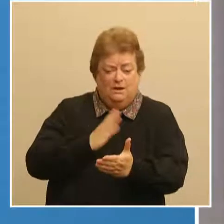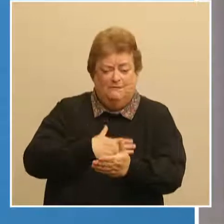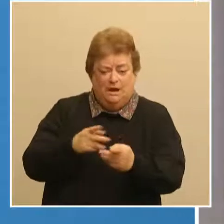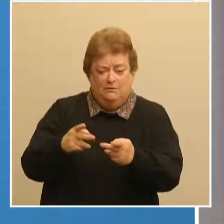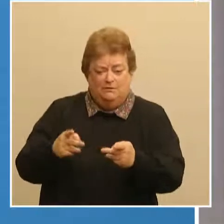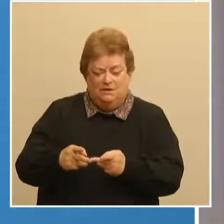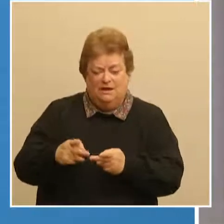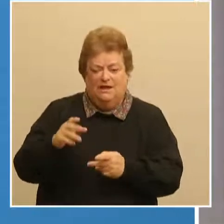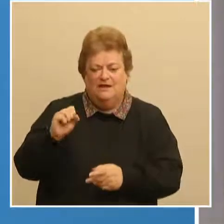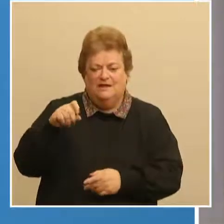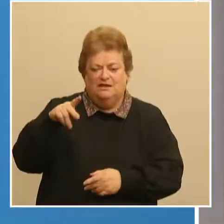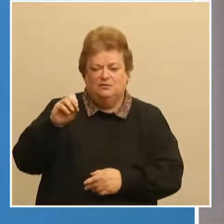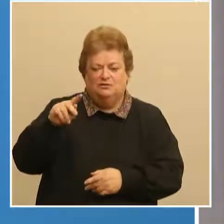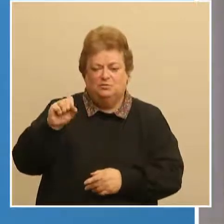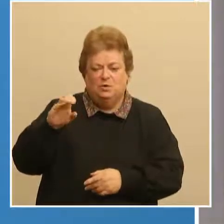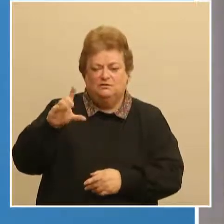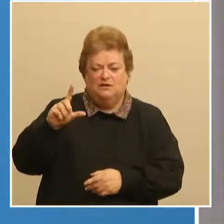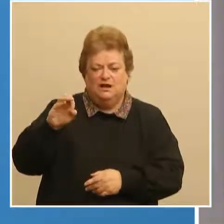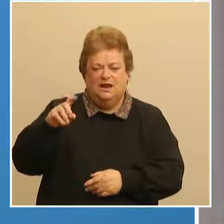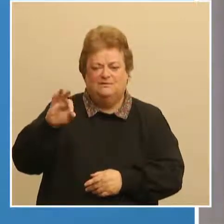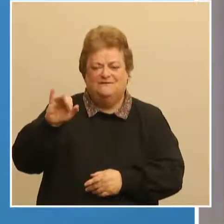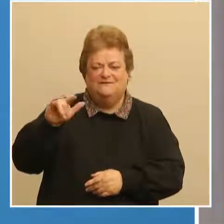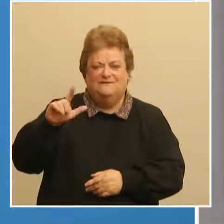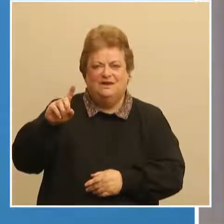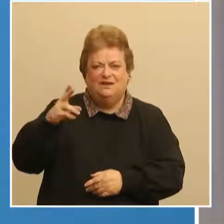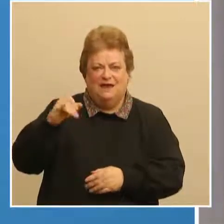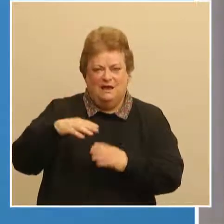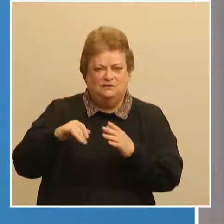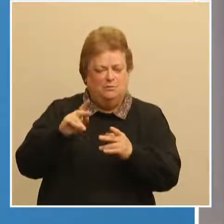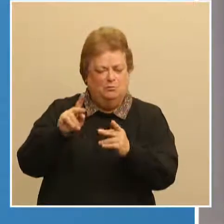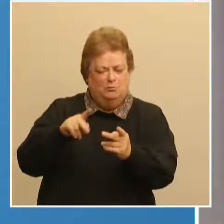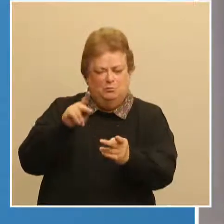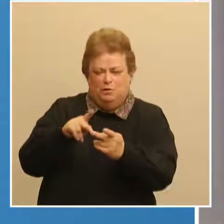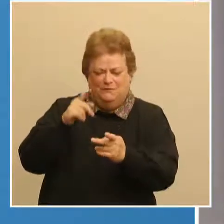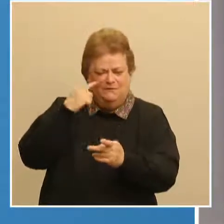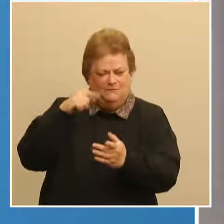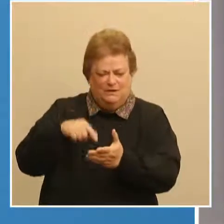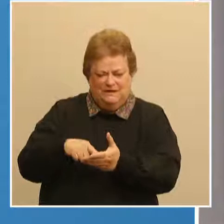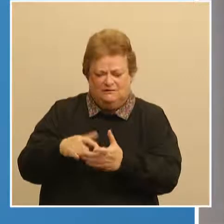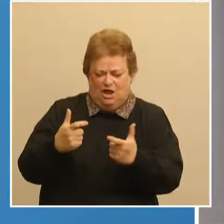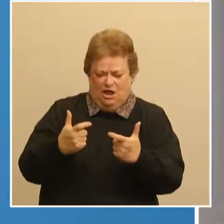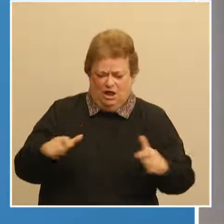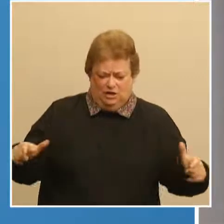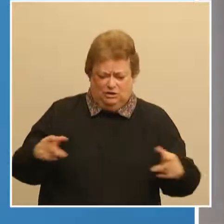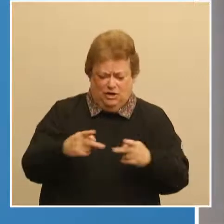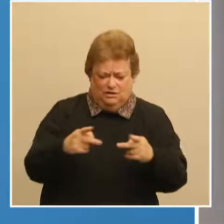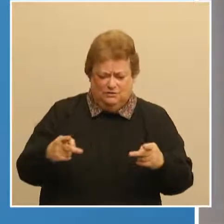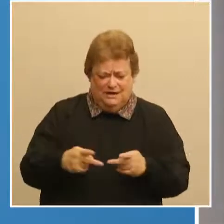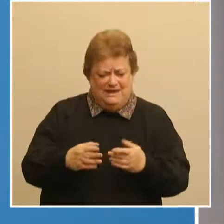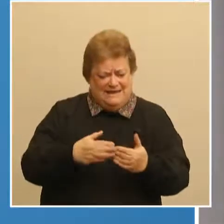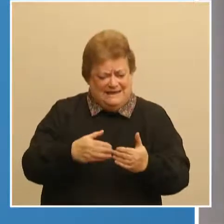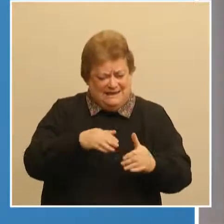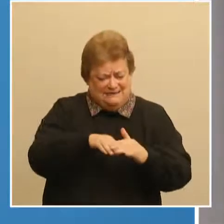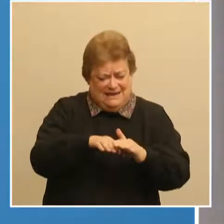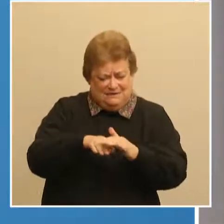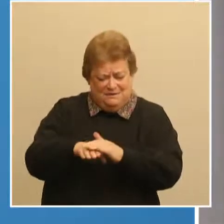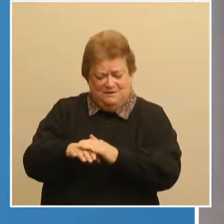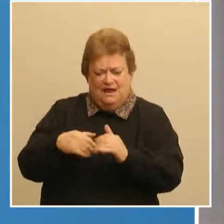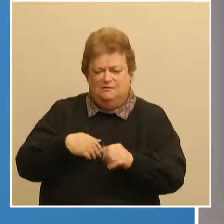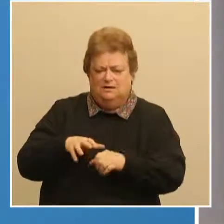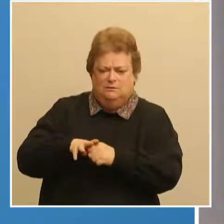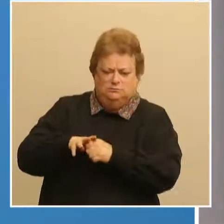The Speedway Sports Complex Fieldhouse is a perfect venue for this event. It's a large facility that is easily accessible and has abundant